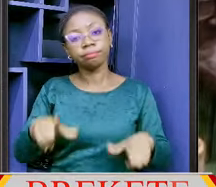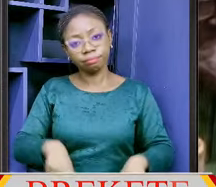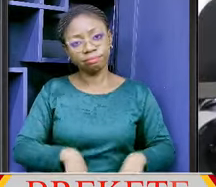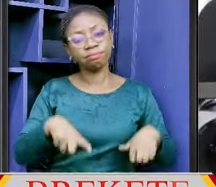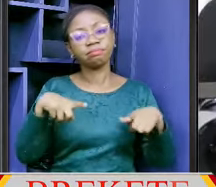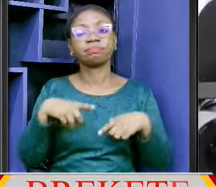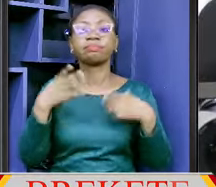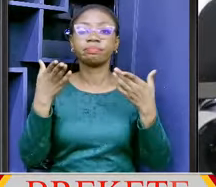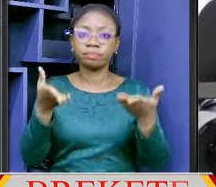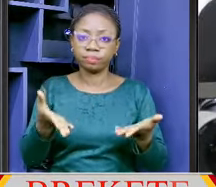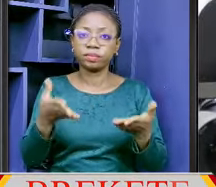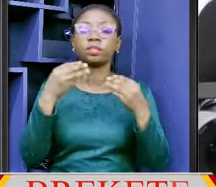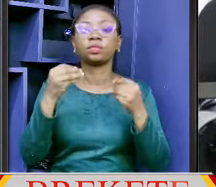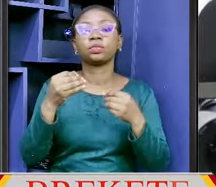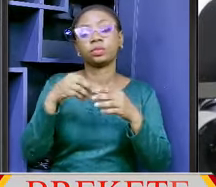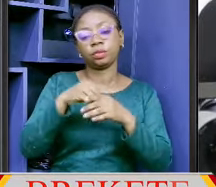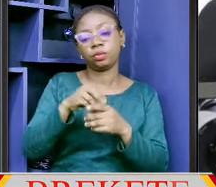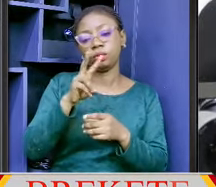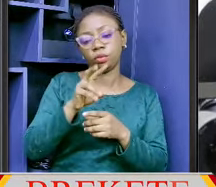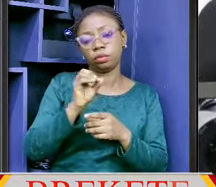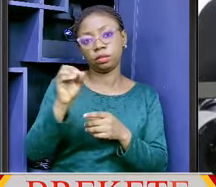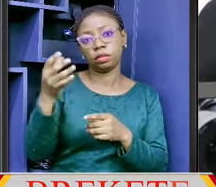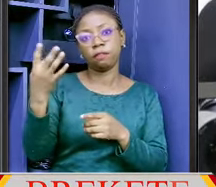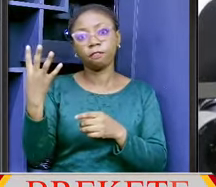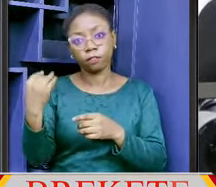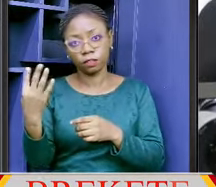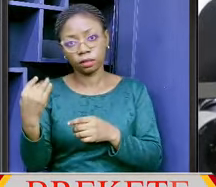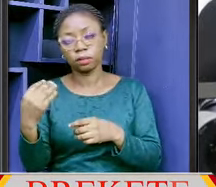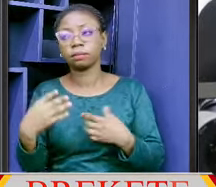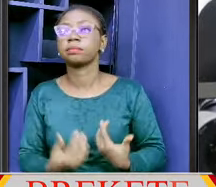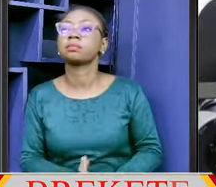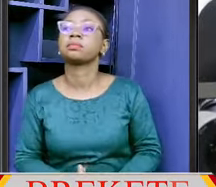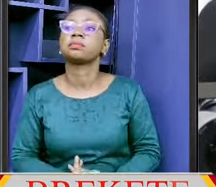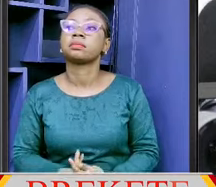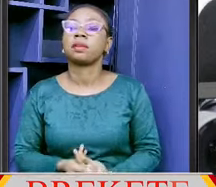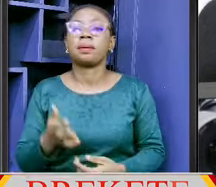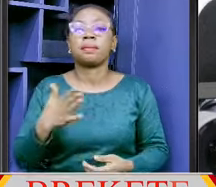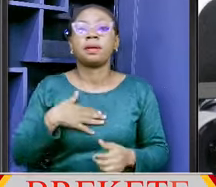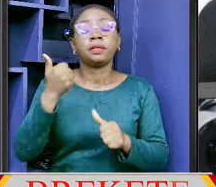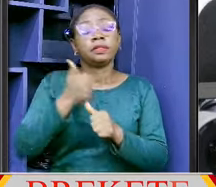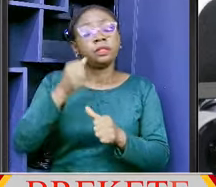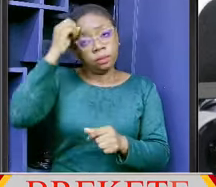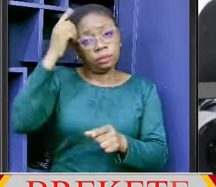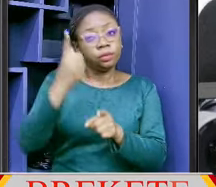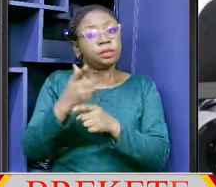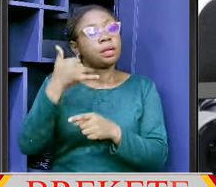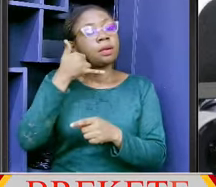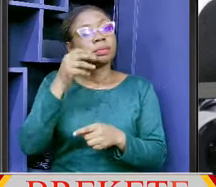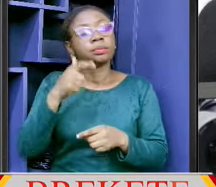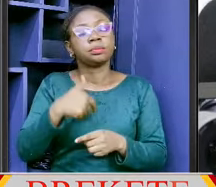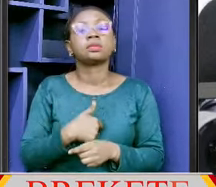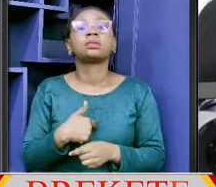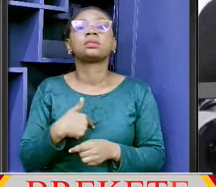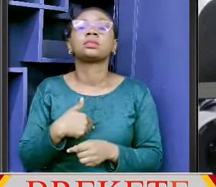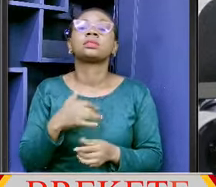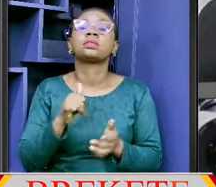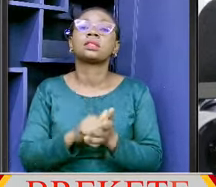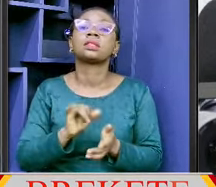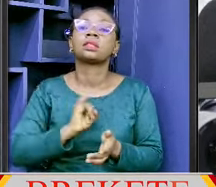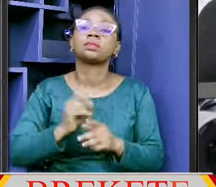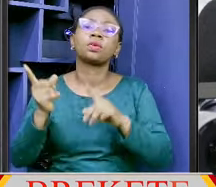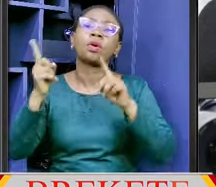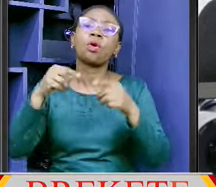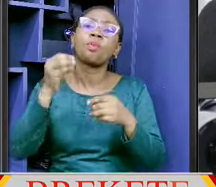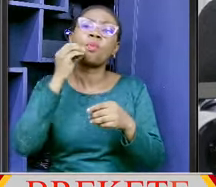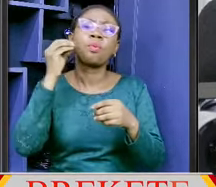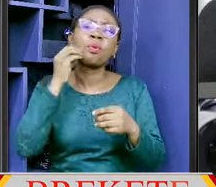So after, in 2014, my senior brother called me that I should come